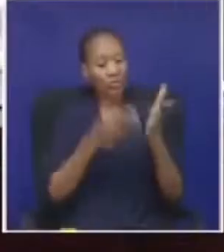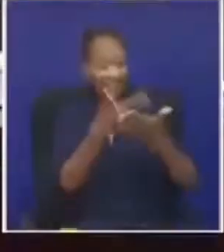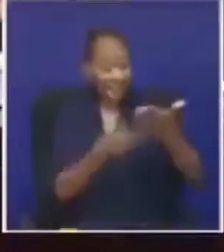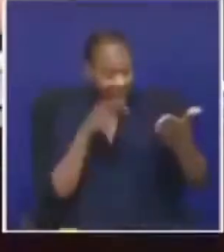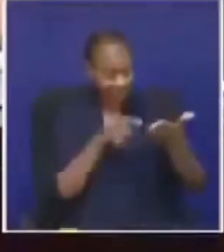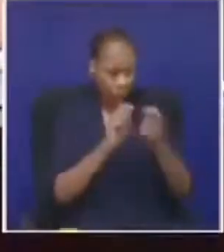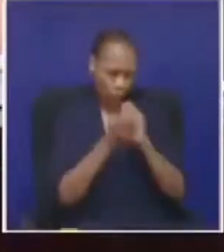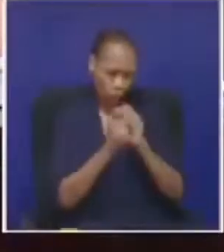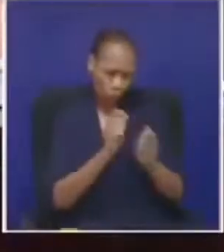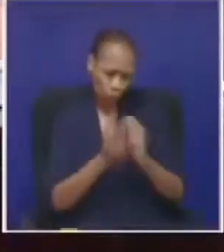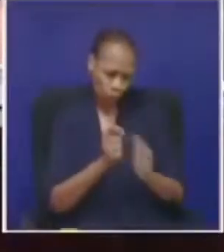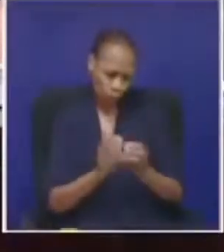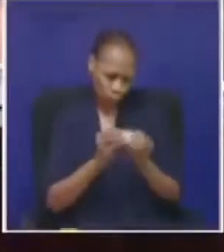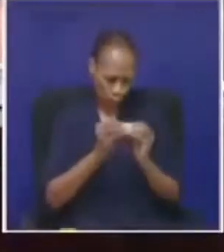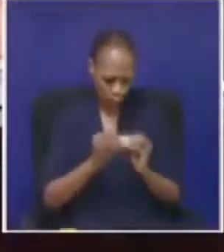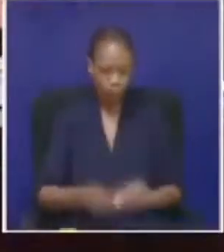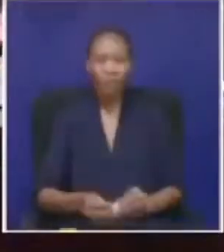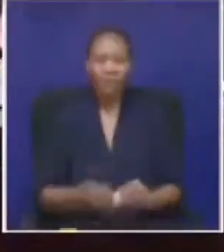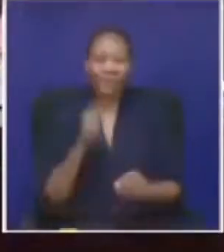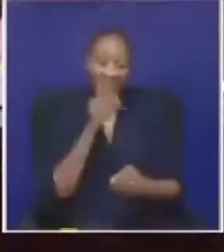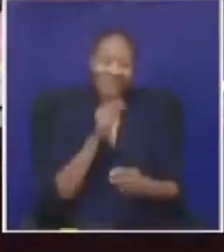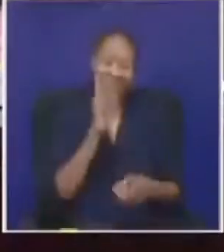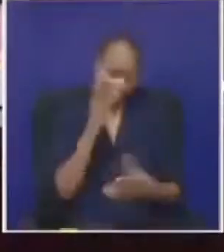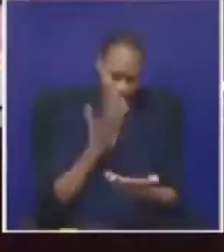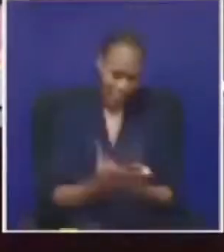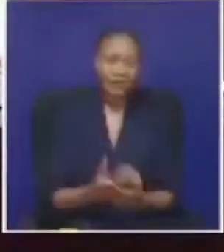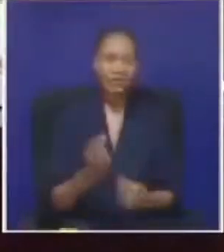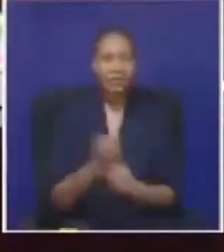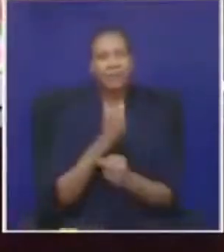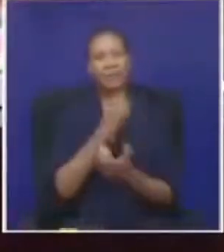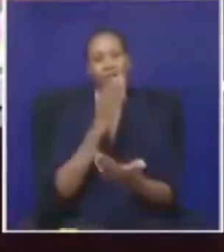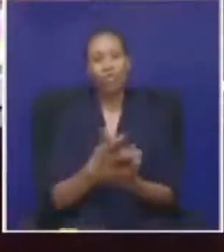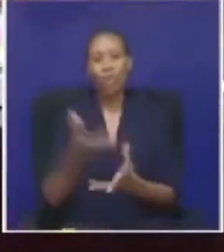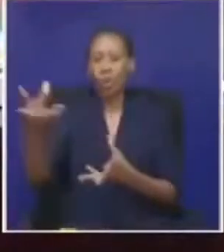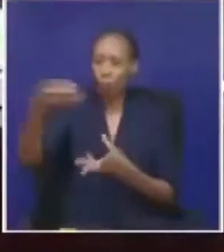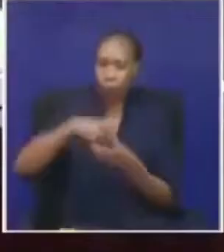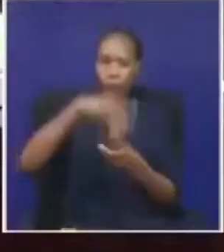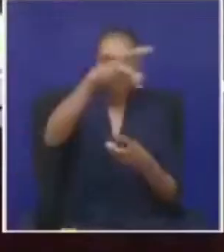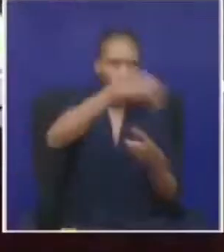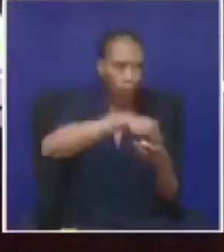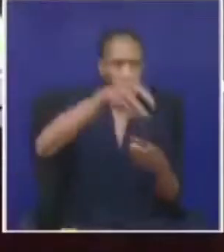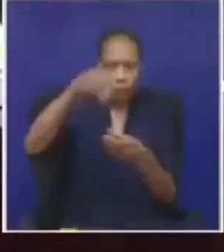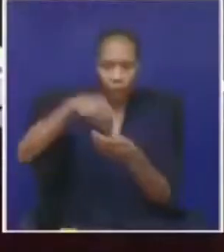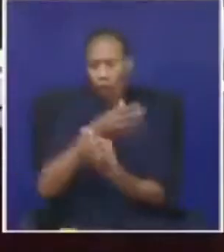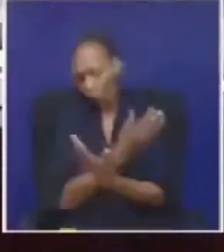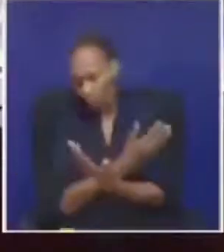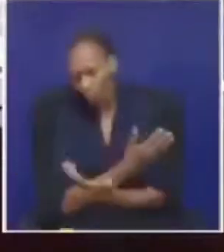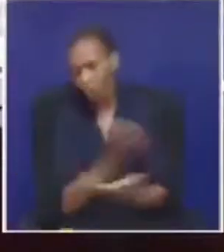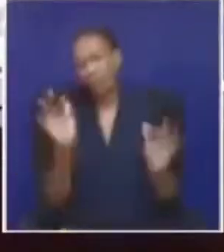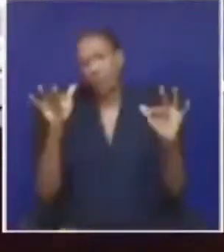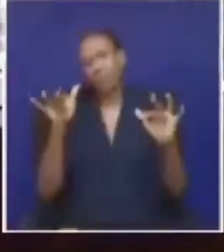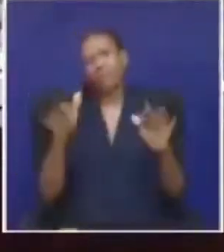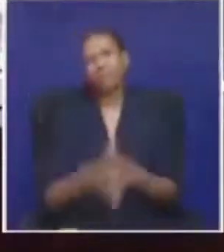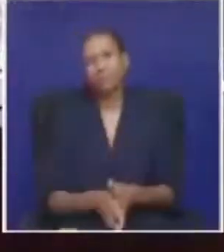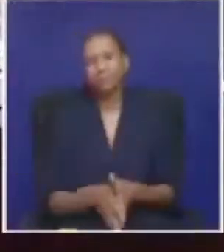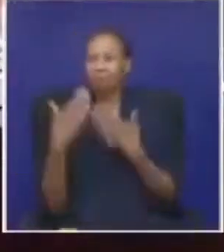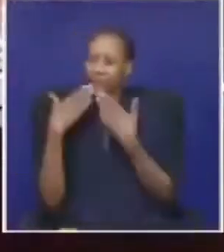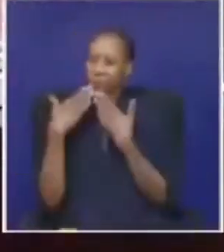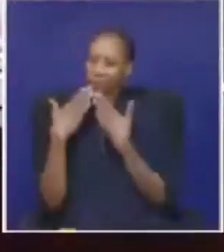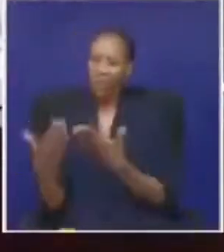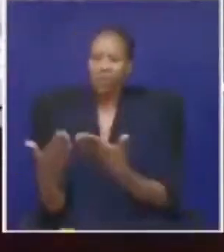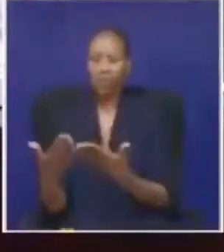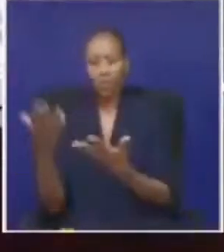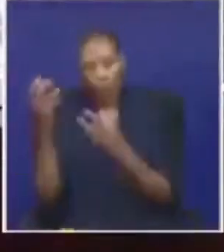that indeed it can ensure the inclusivity that all of us are looking for. I thank you,